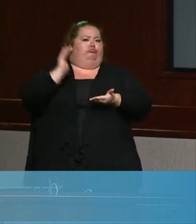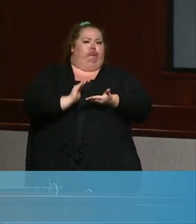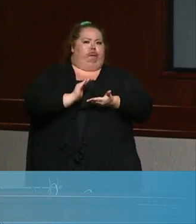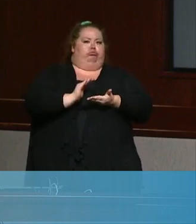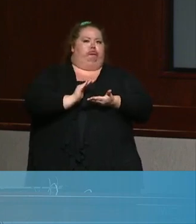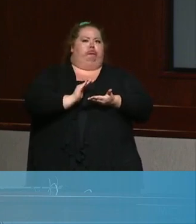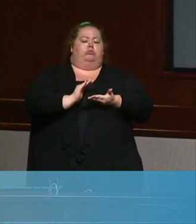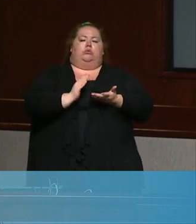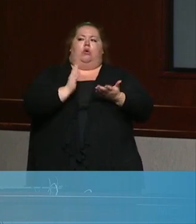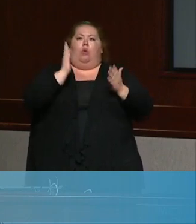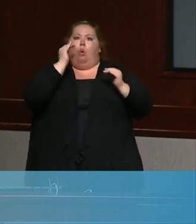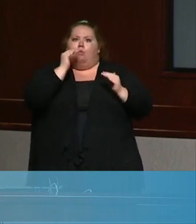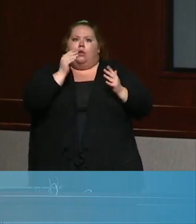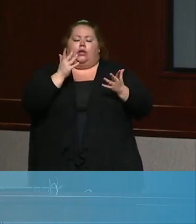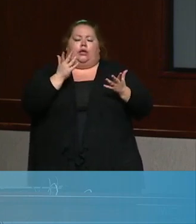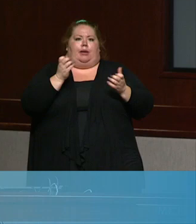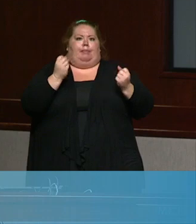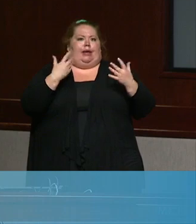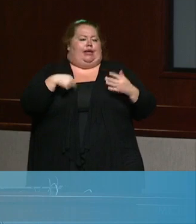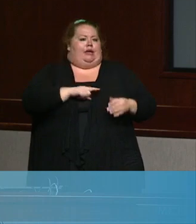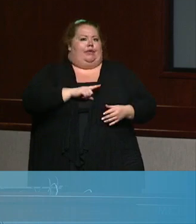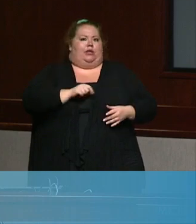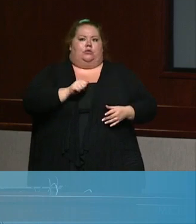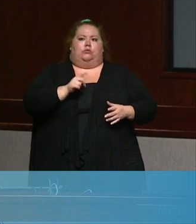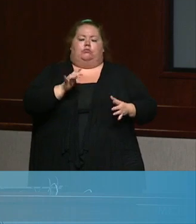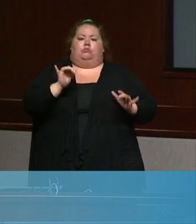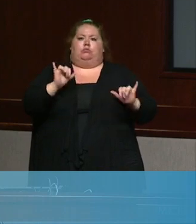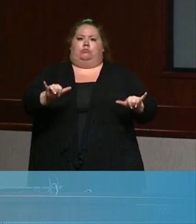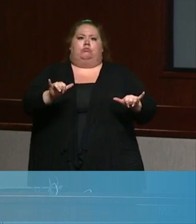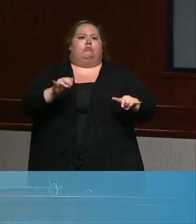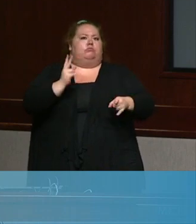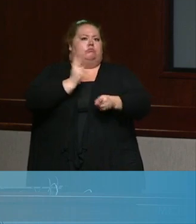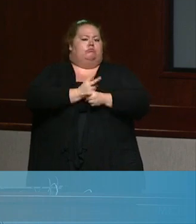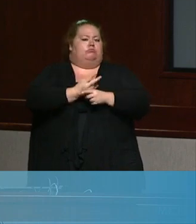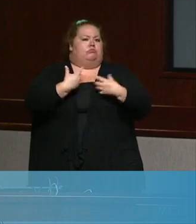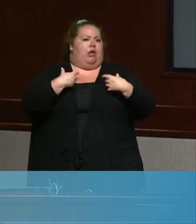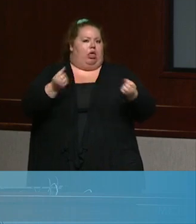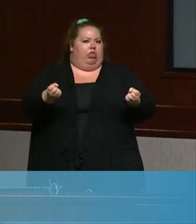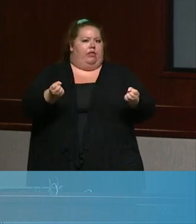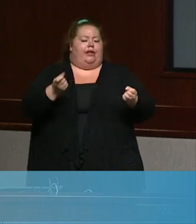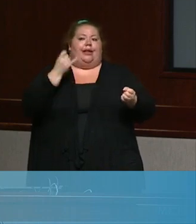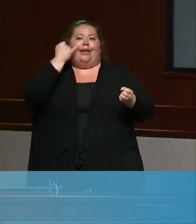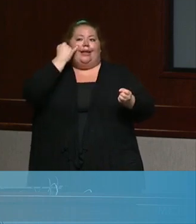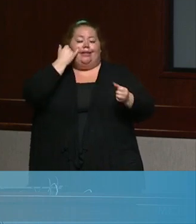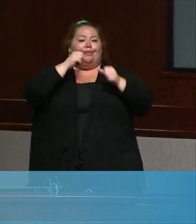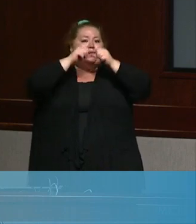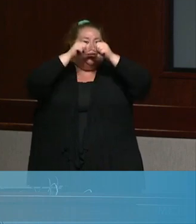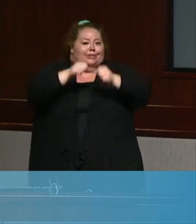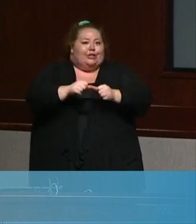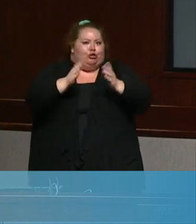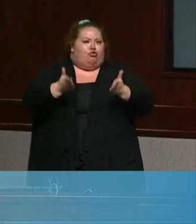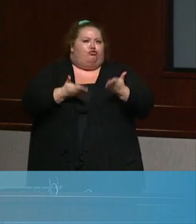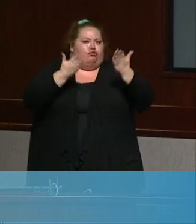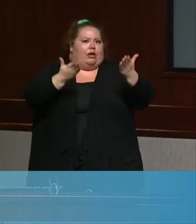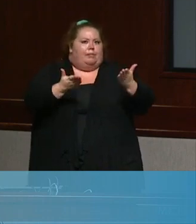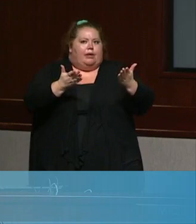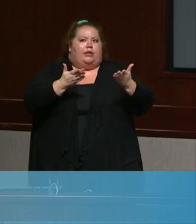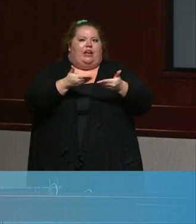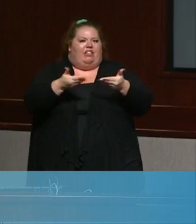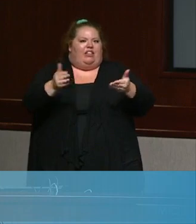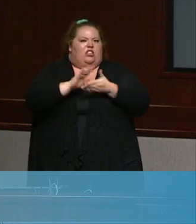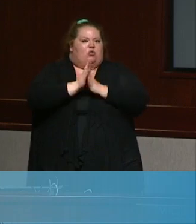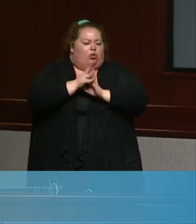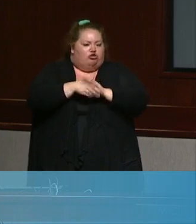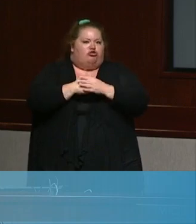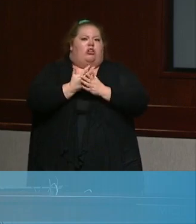that many of us will not catch it if we continue to do the things that have been recommended. So thank you for clarifying that. But when you talk about